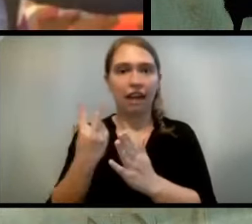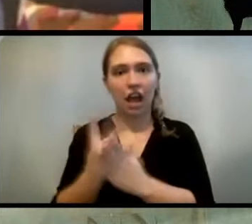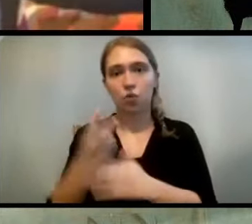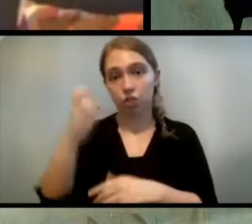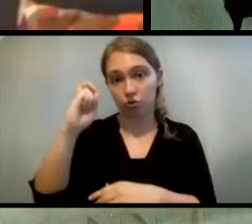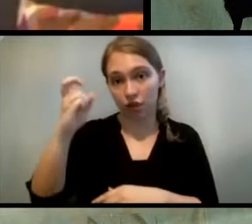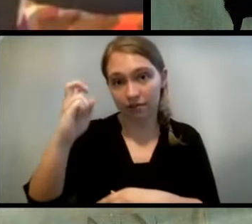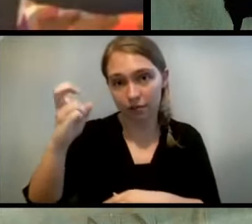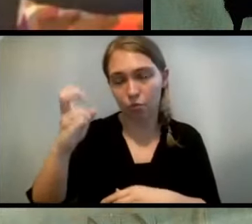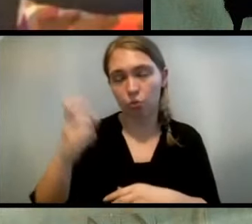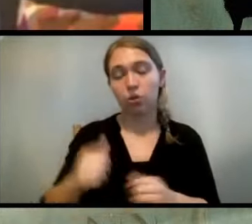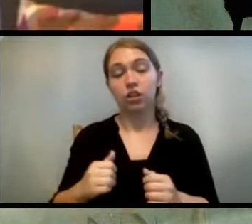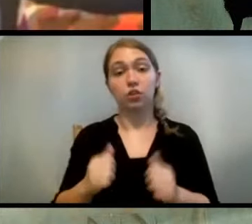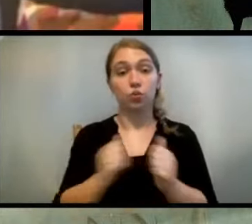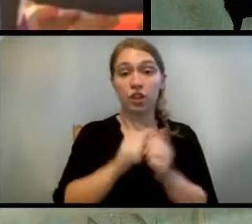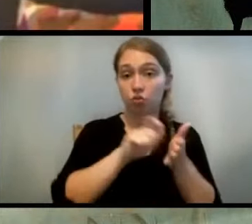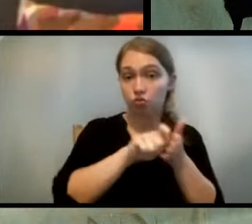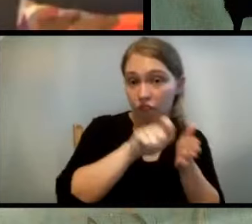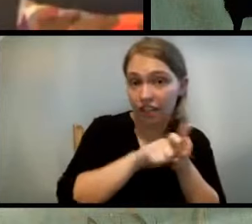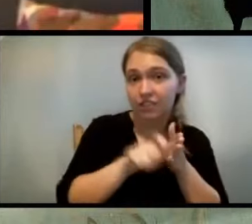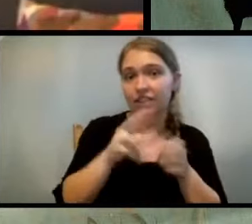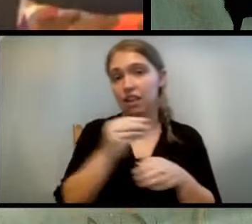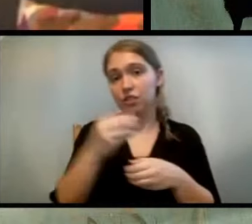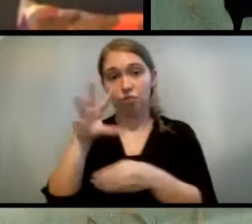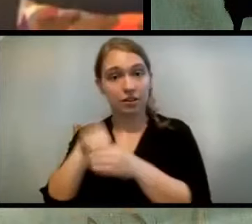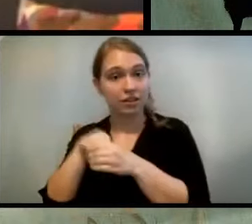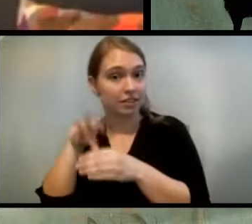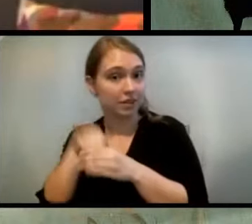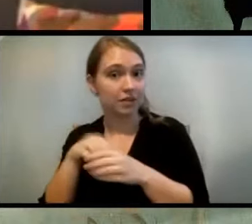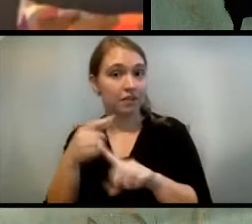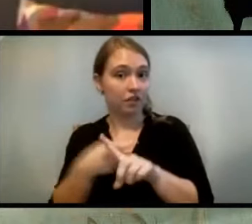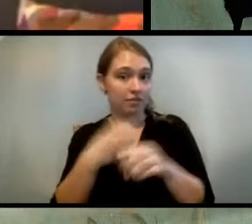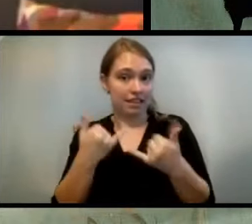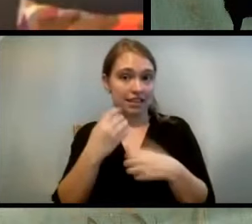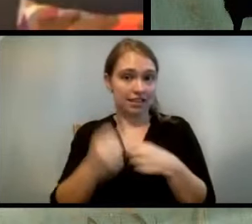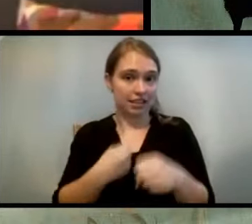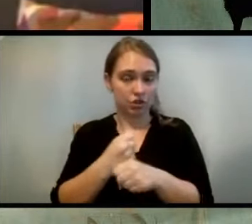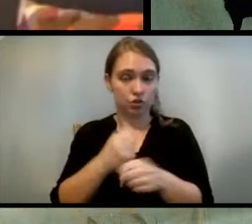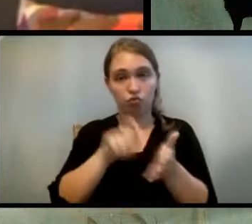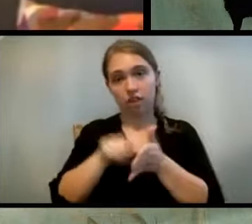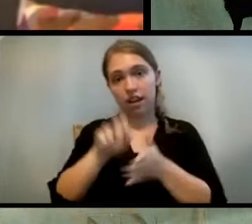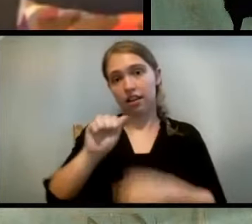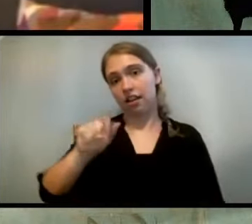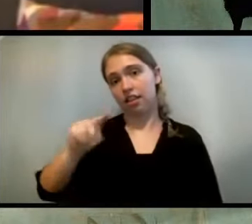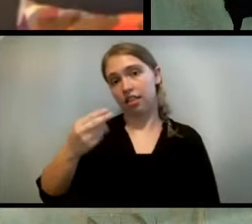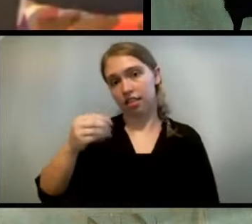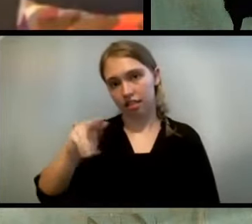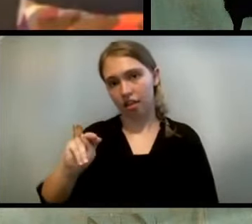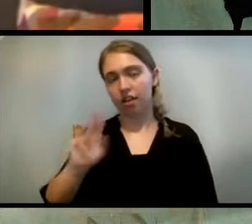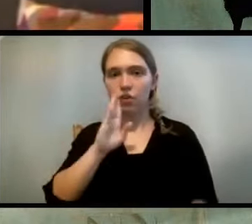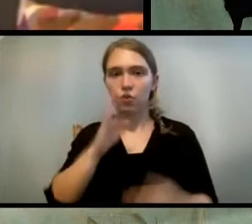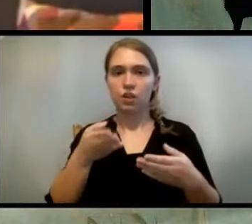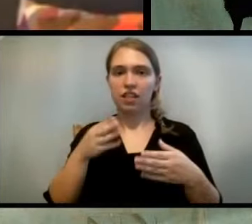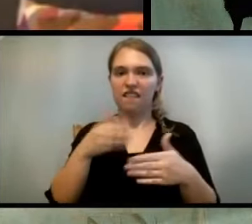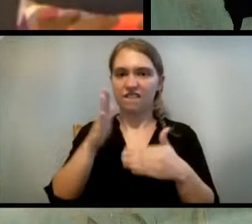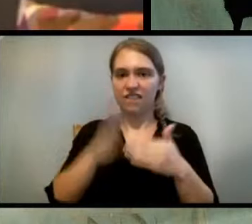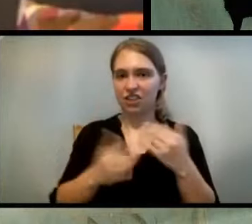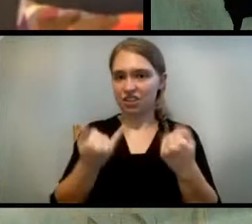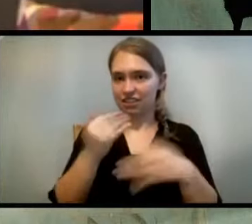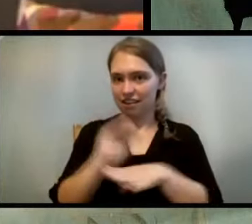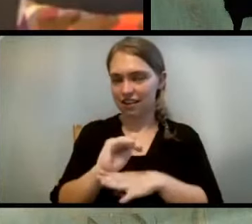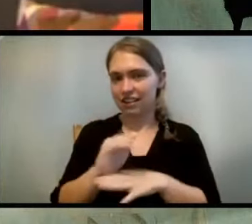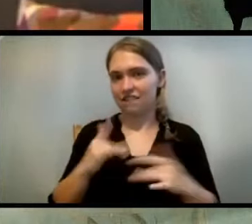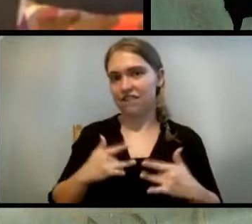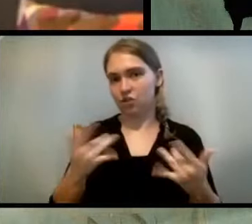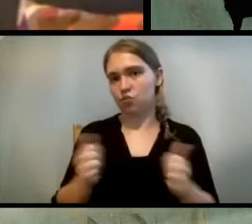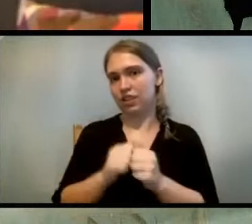and participants from this year's Write-A-Thon. And then we'll finish up the event with some of our Clarion West alum. We're very excited